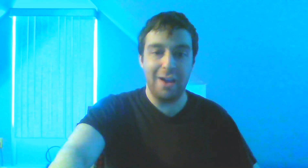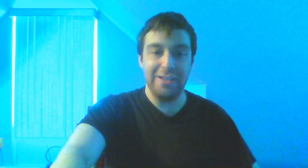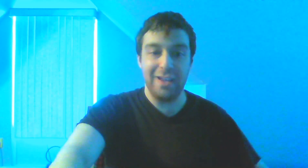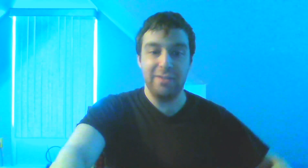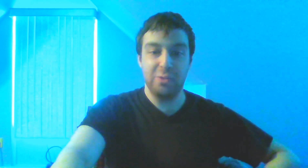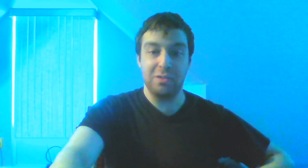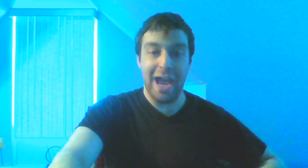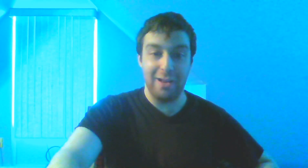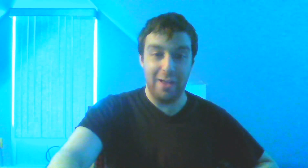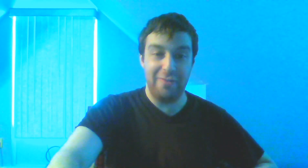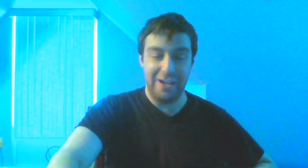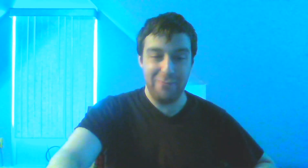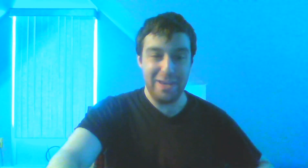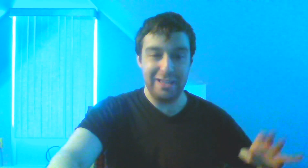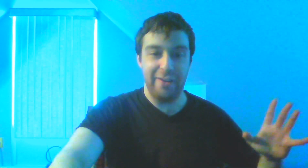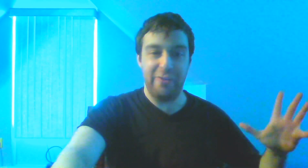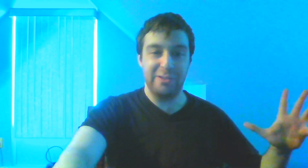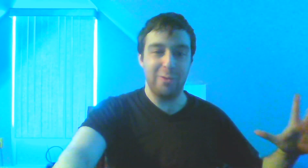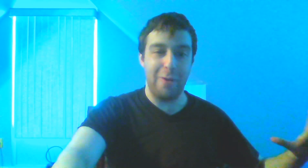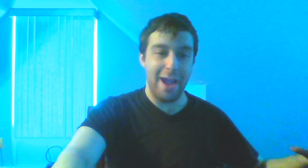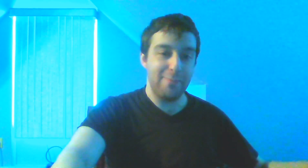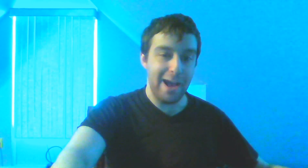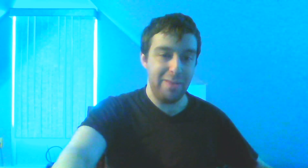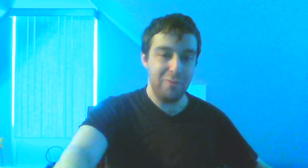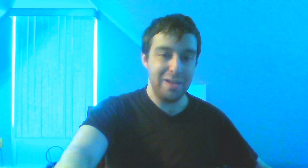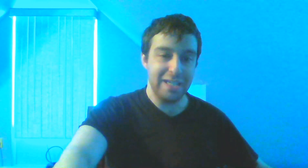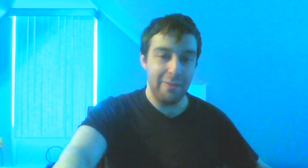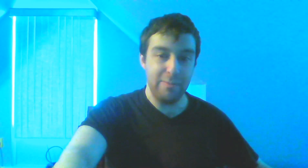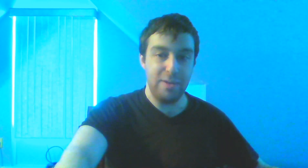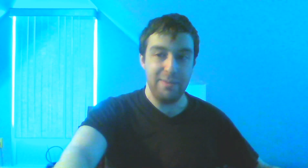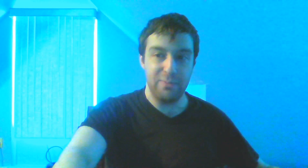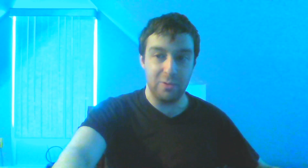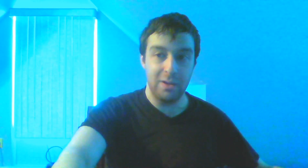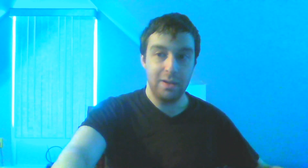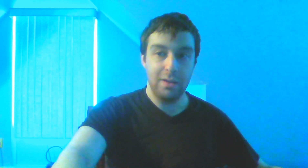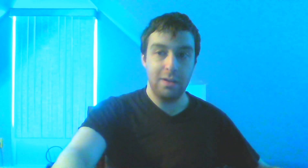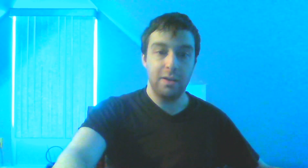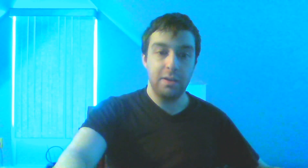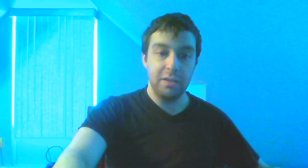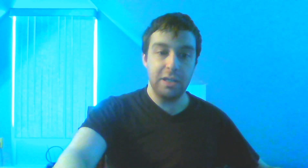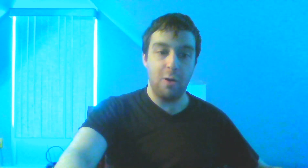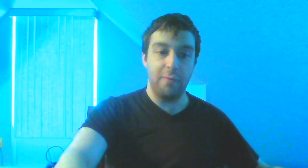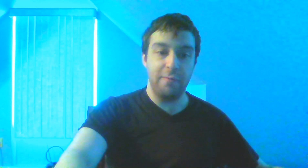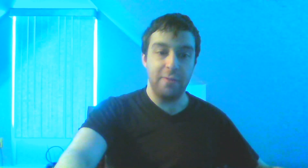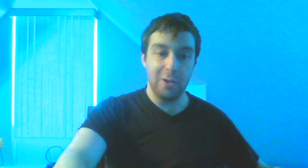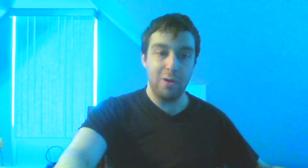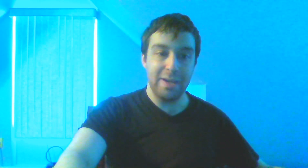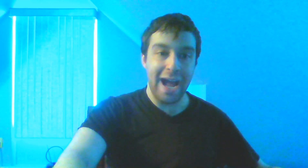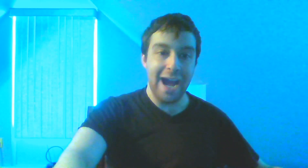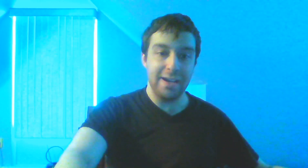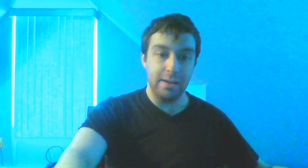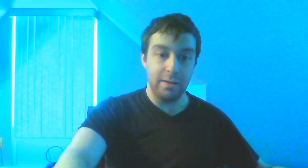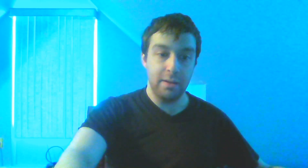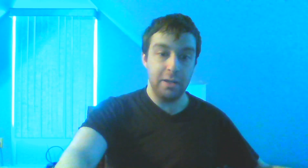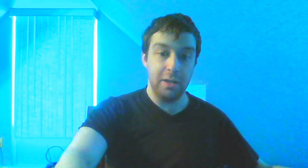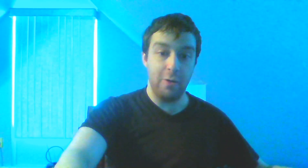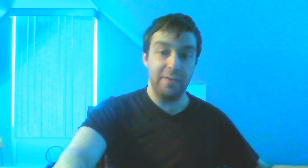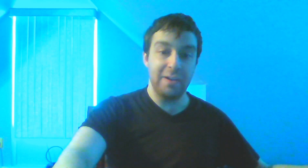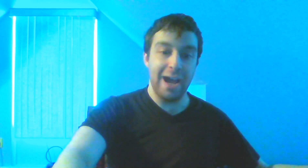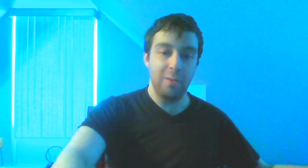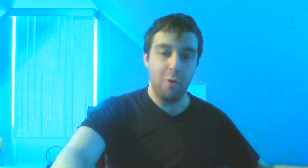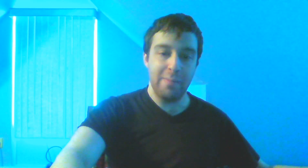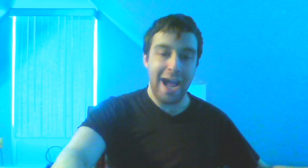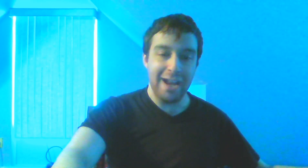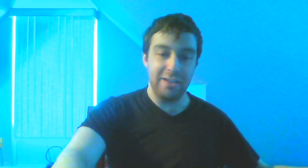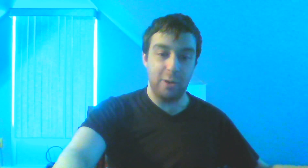Now, obviously, if this was 9/11, it would be a different story. I probably would be telling people, if you're in Lower Manhattan, if